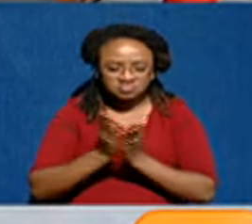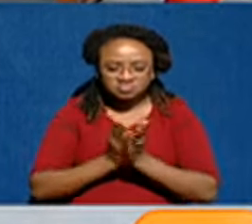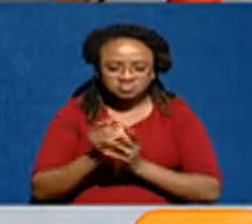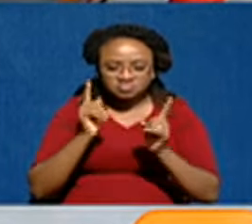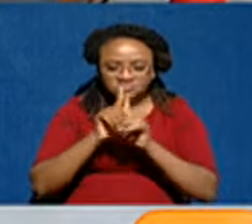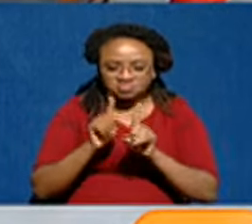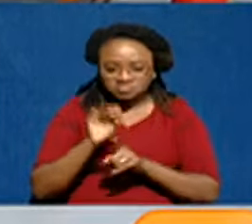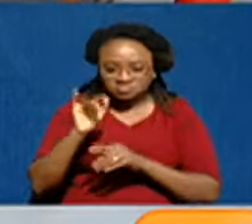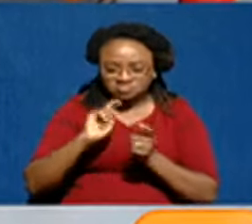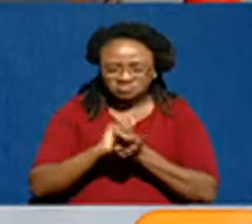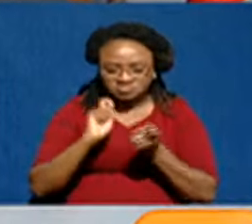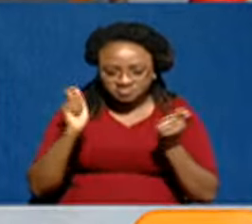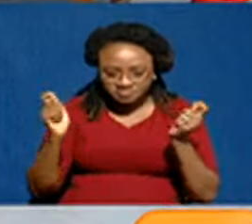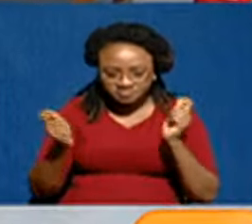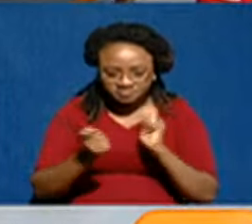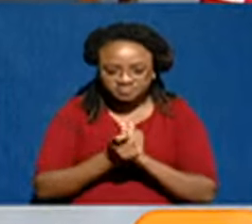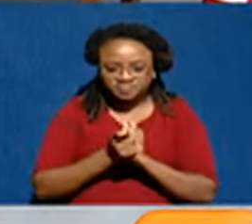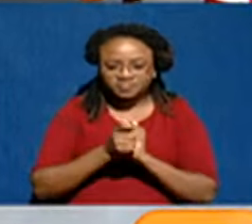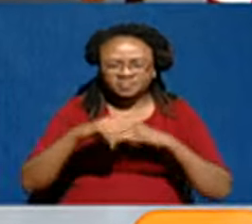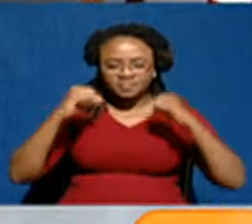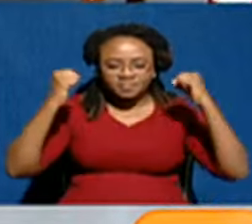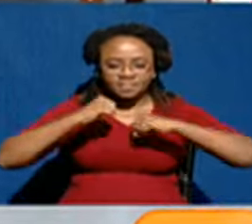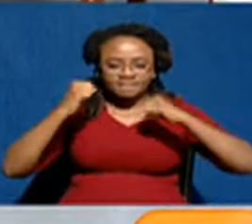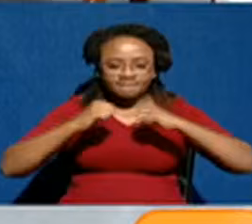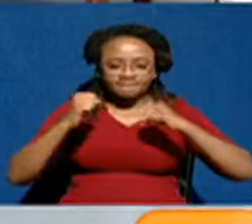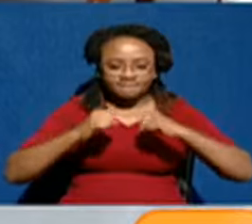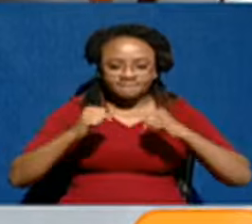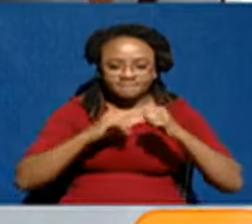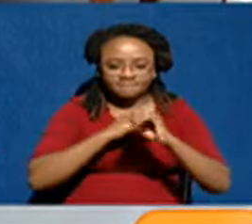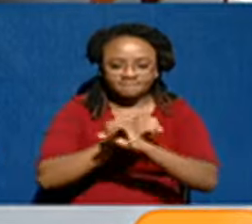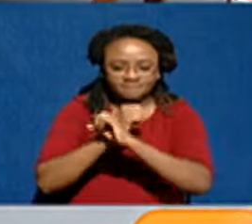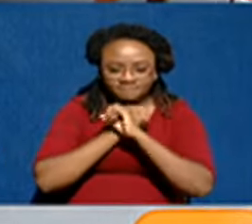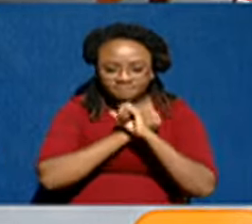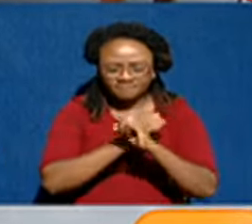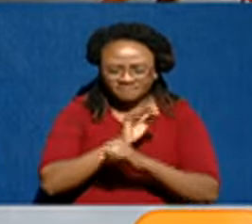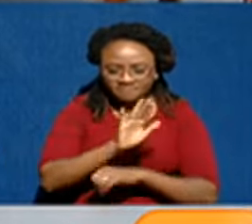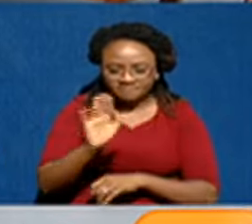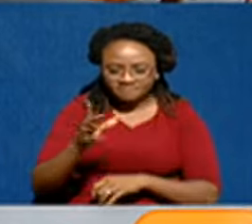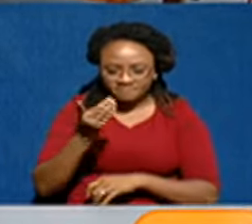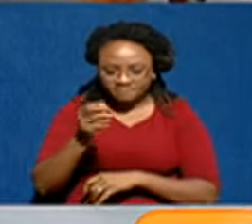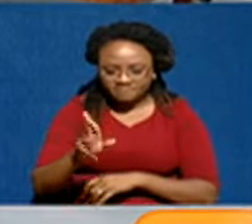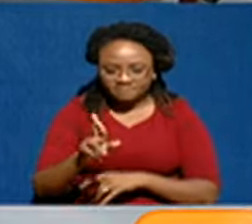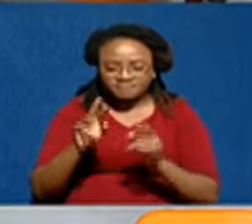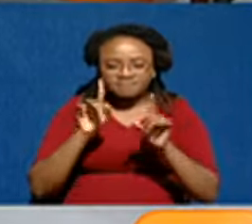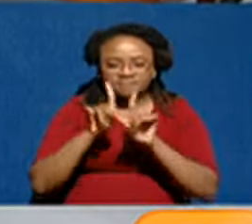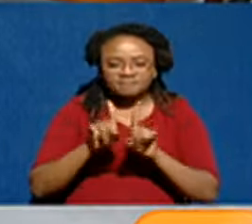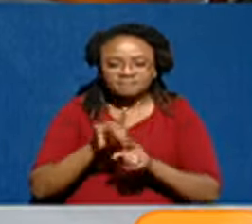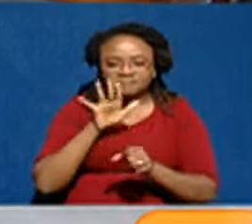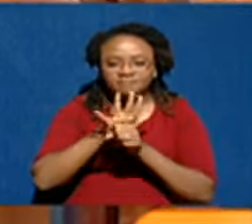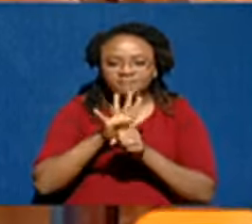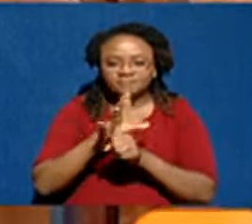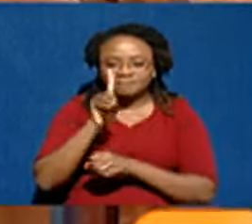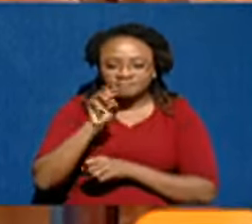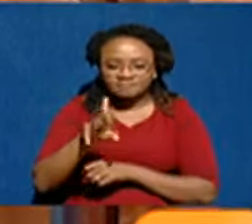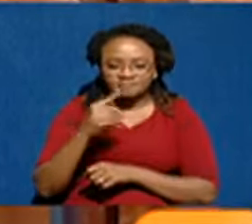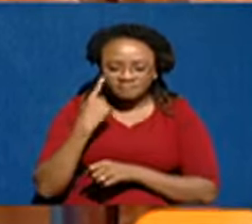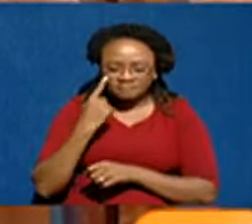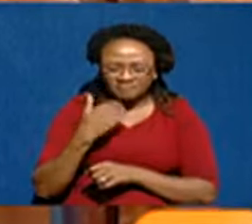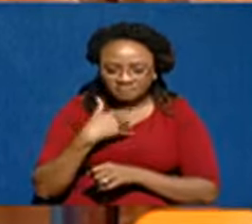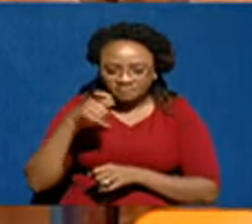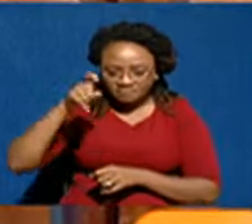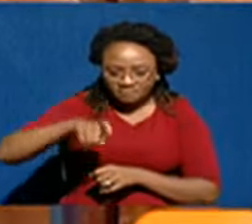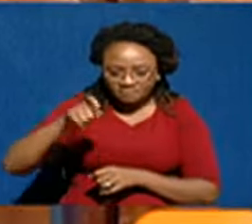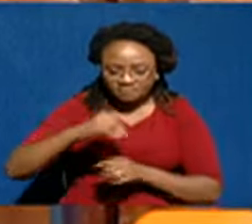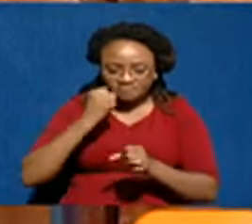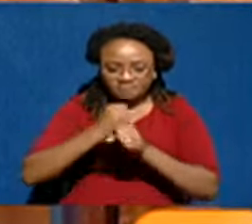changed the collective bargaining agreement now protected the doctors. And therefore, many doctors now seeing the need to work in the